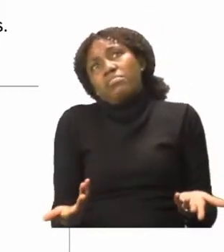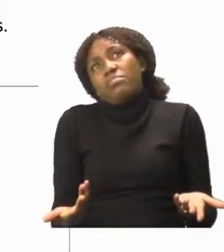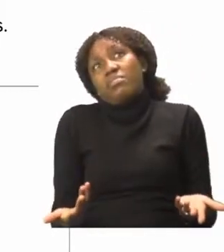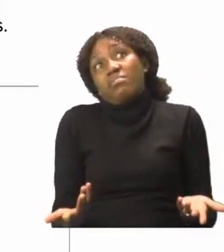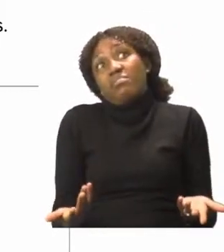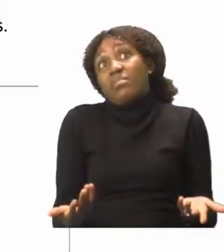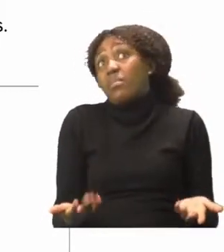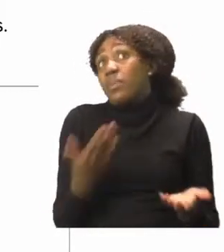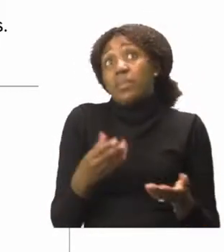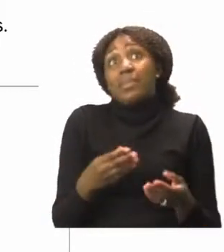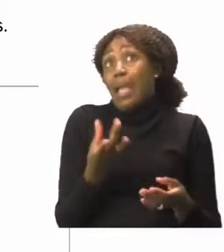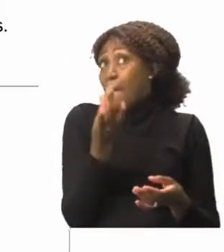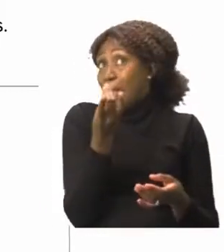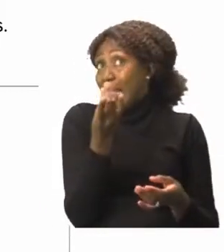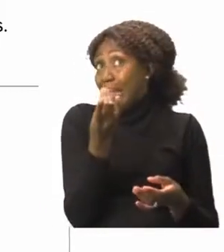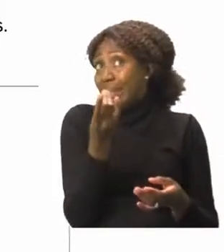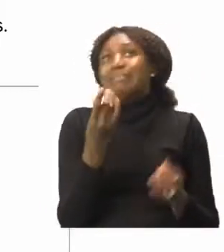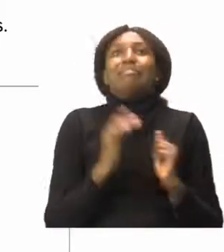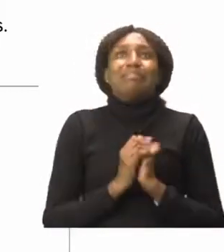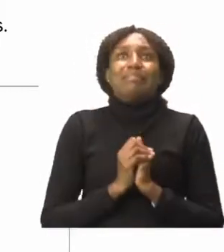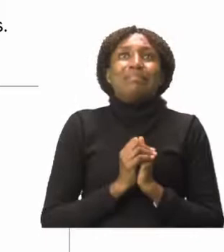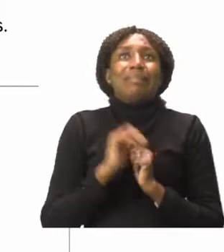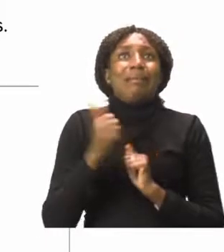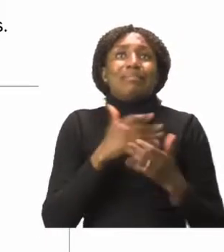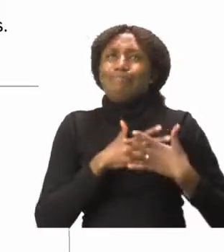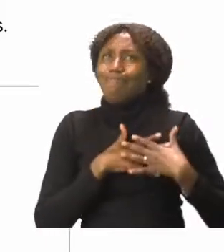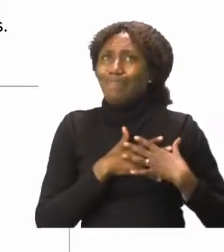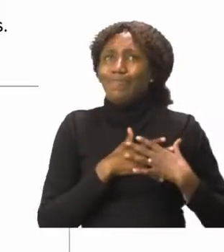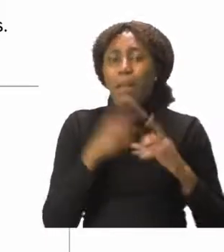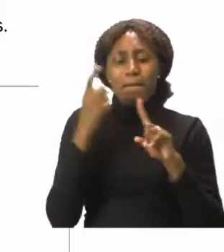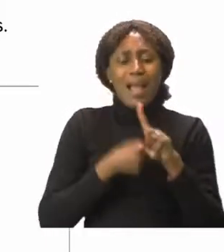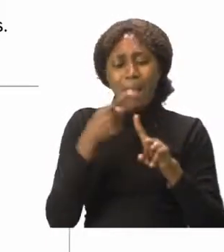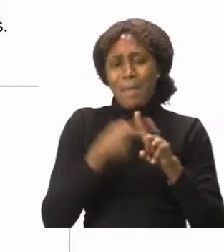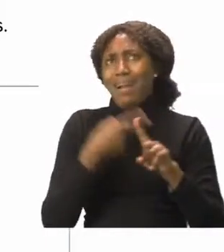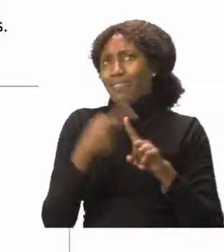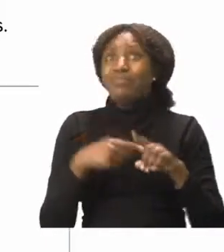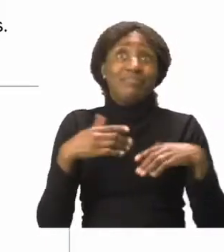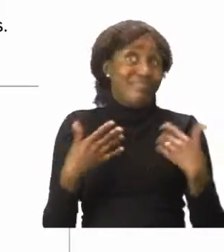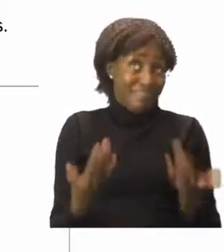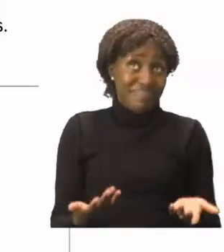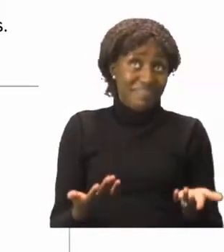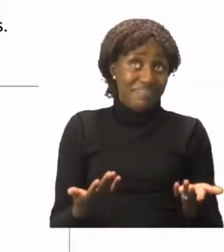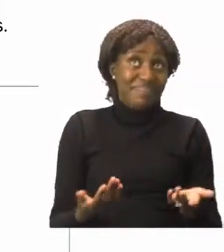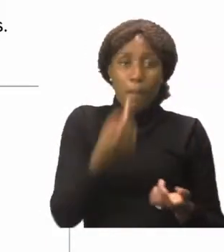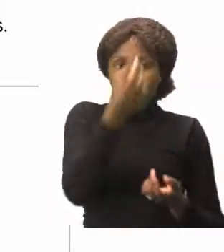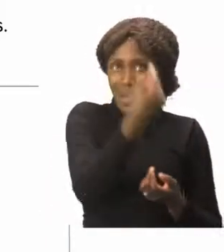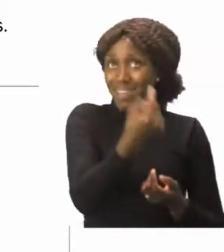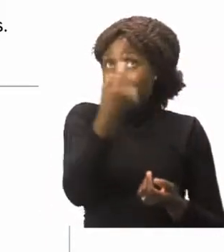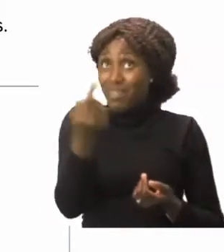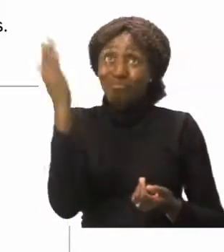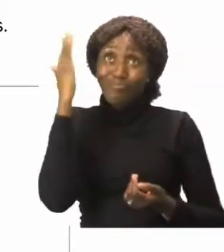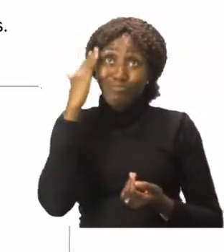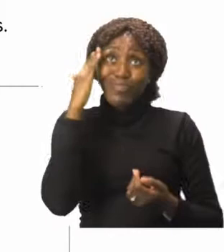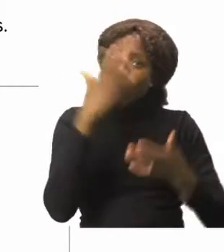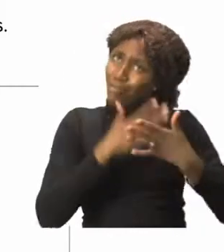like meat, and then others actually like carrots. So, go ahead and use that